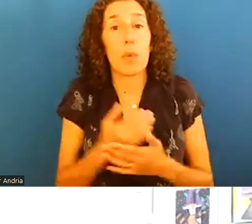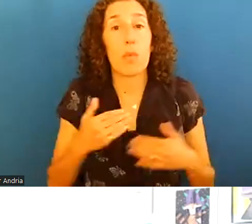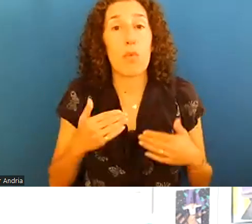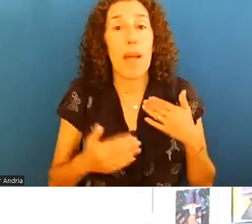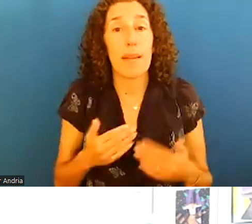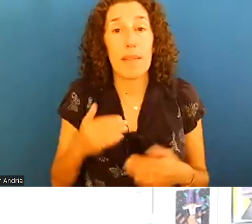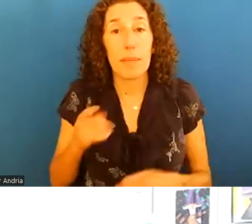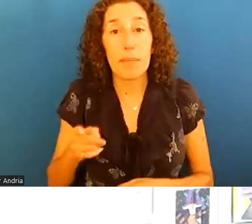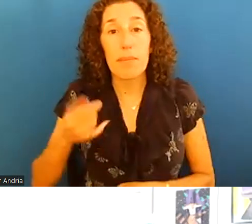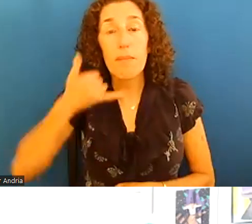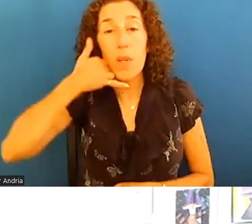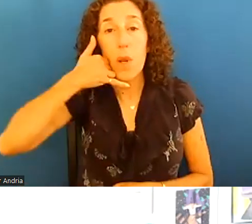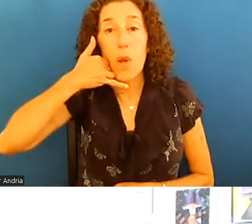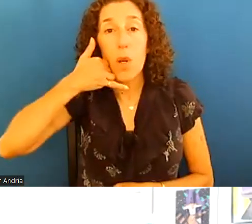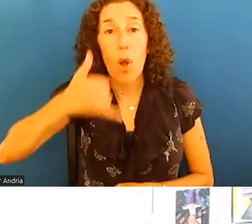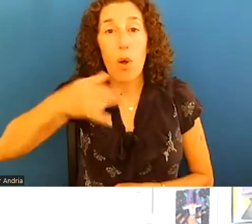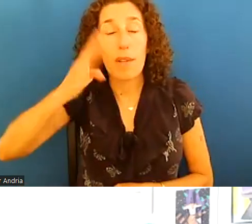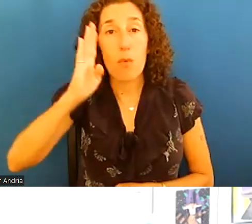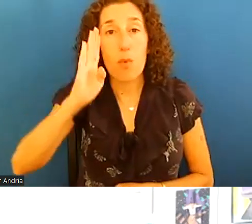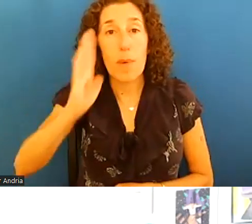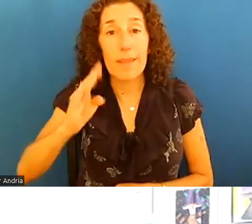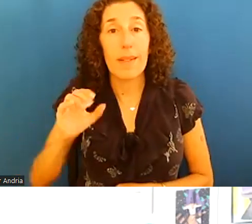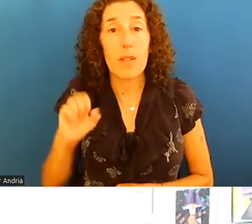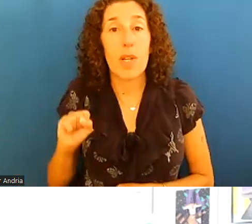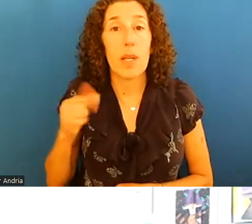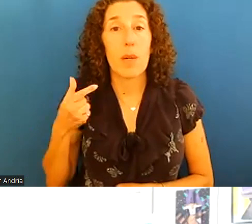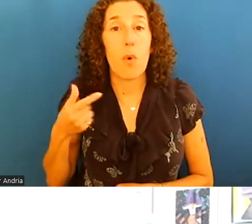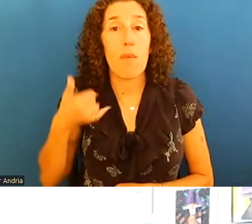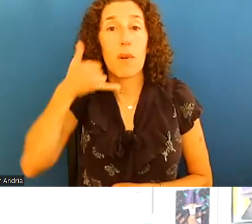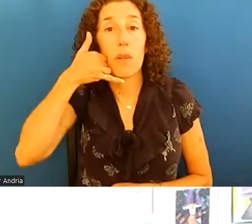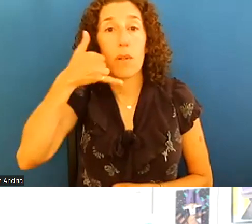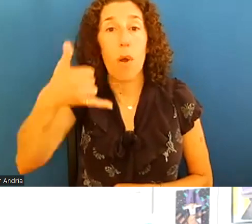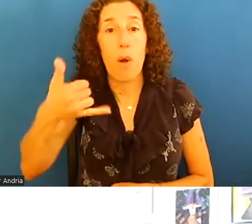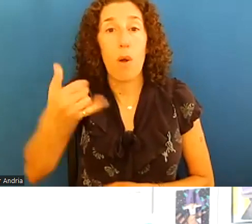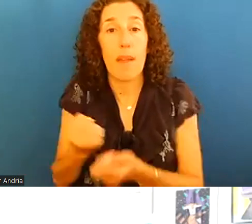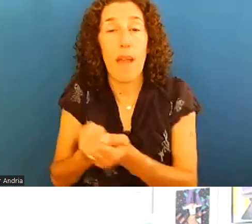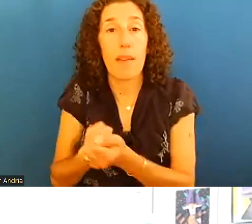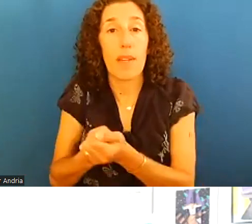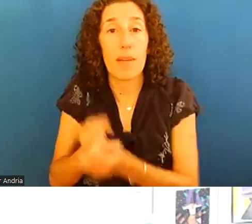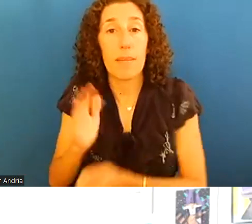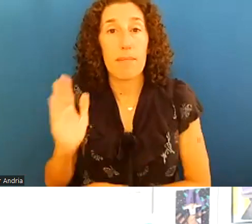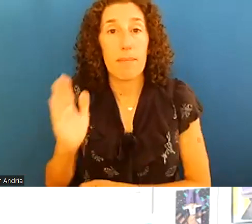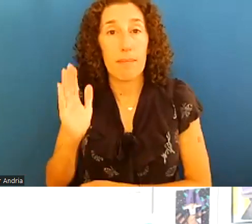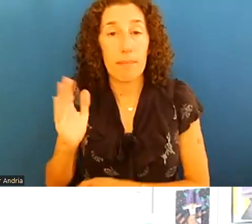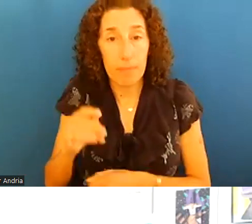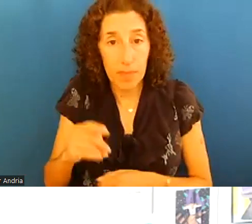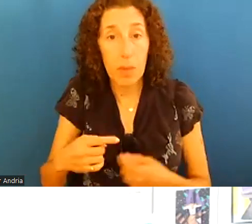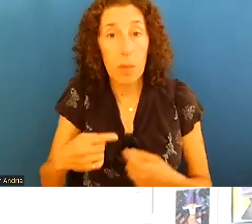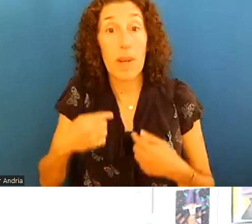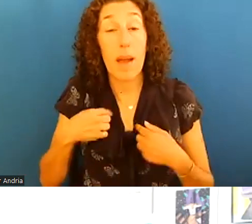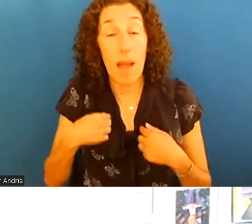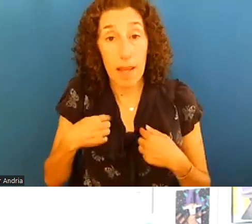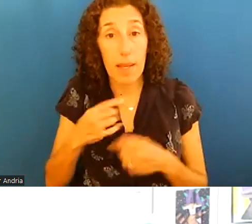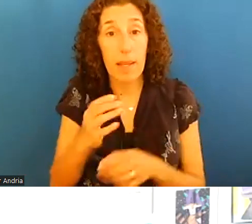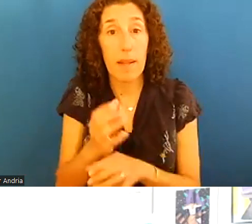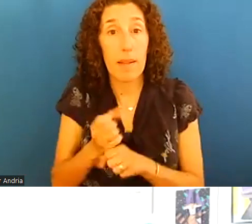Also, when I get the reports, I assign the cases out to the detectives. My case